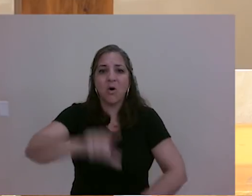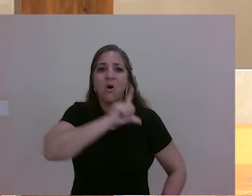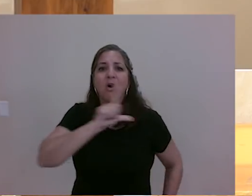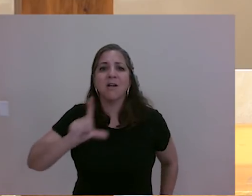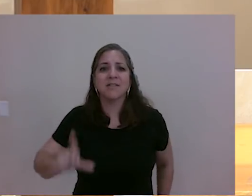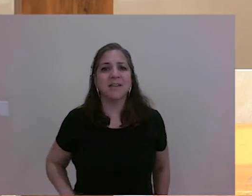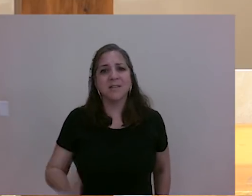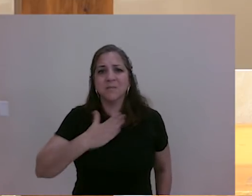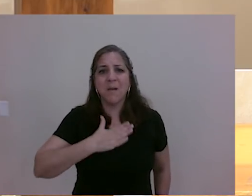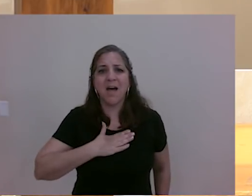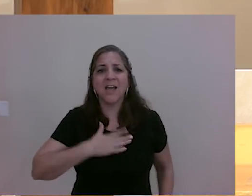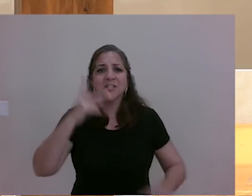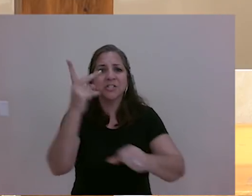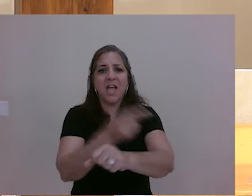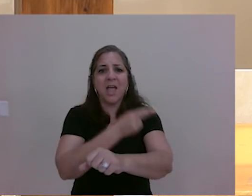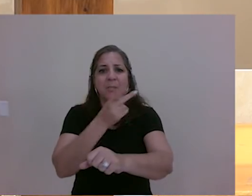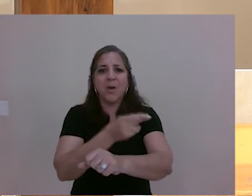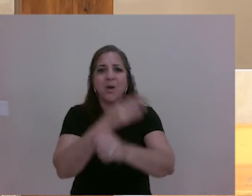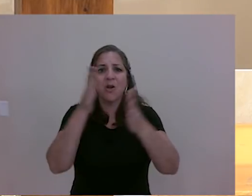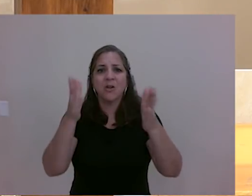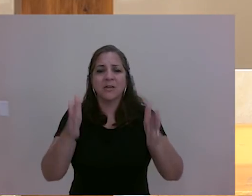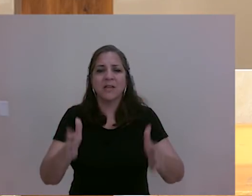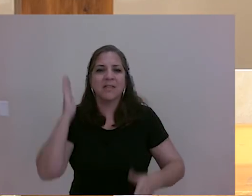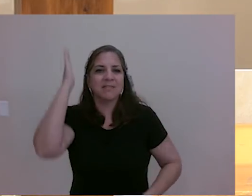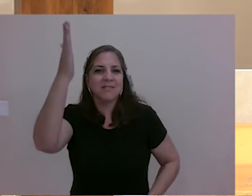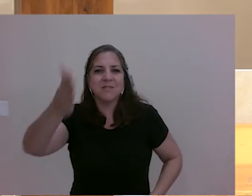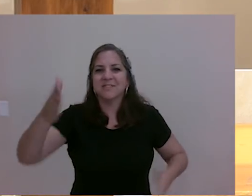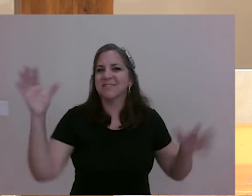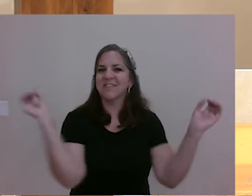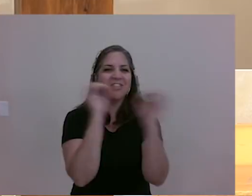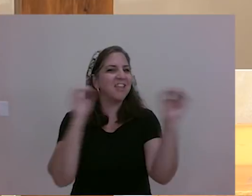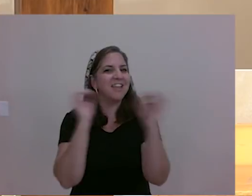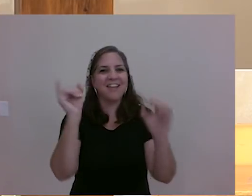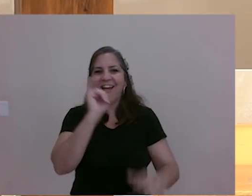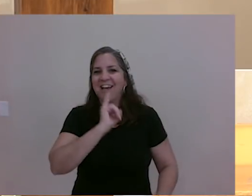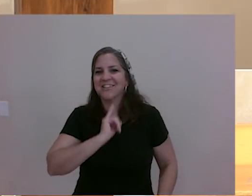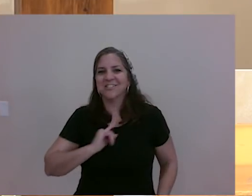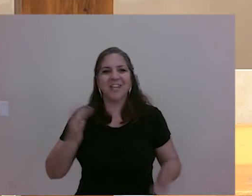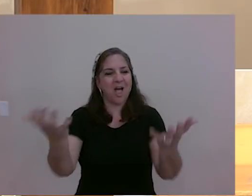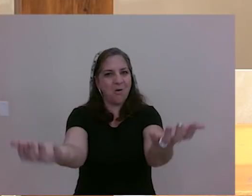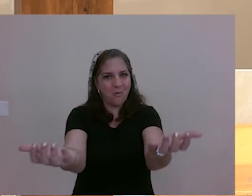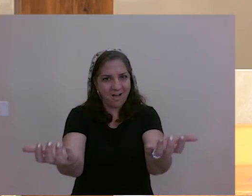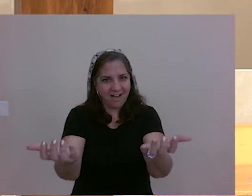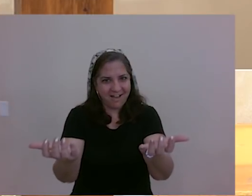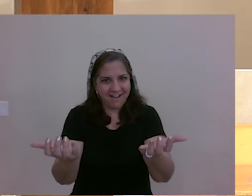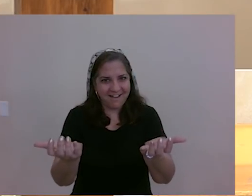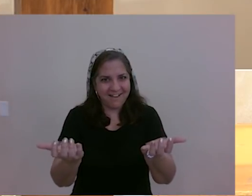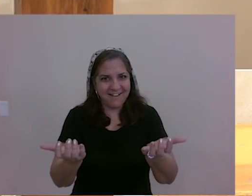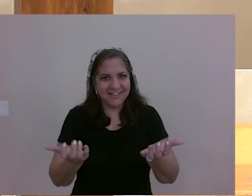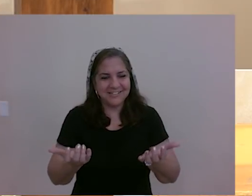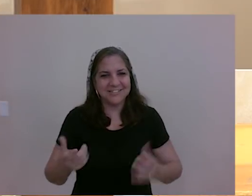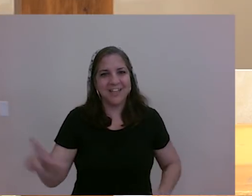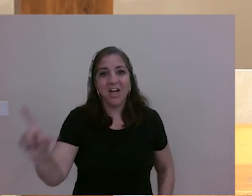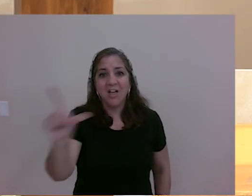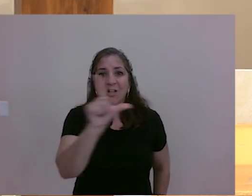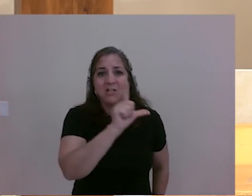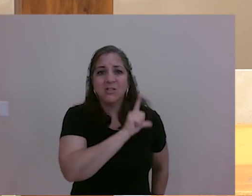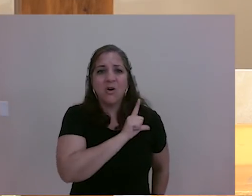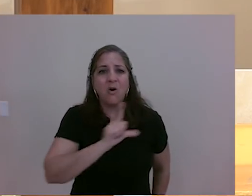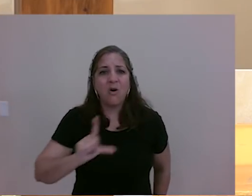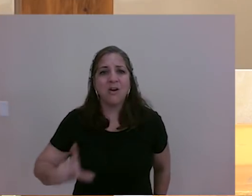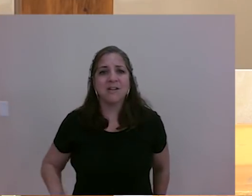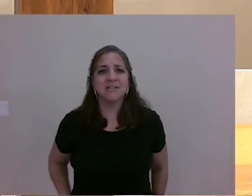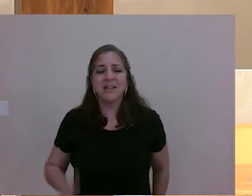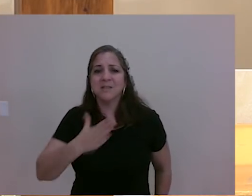The Lord is my shepherd. There is nothing shall want.